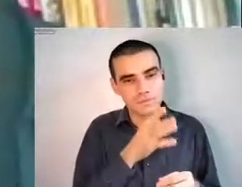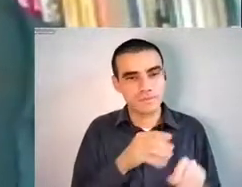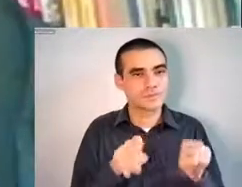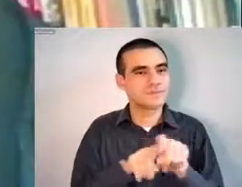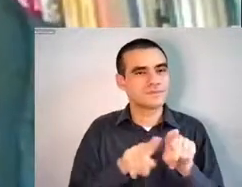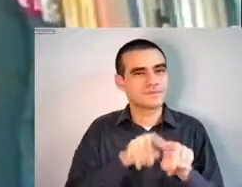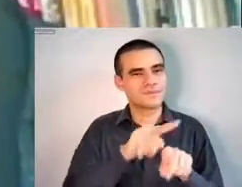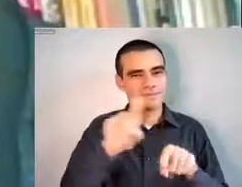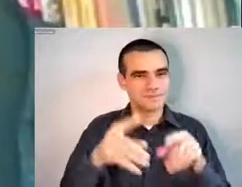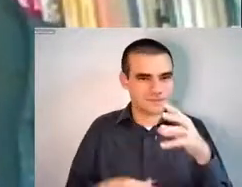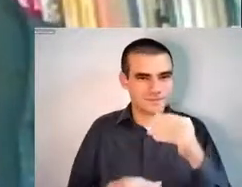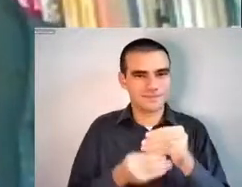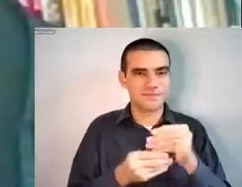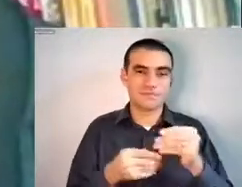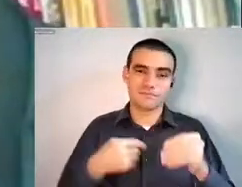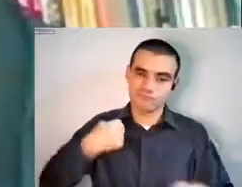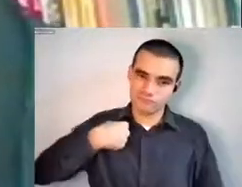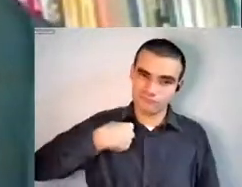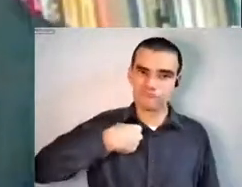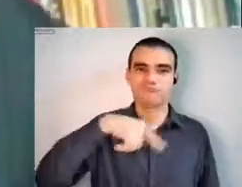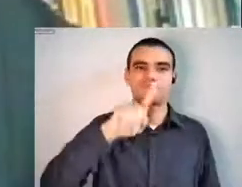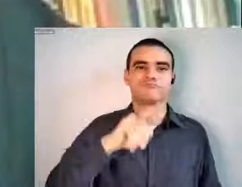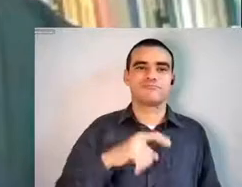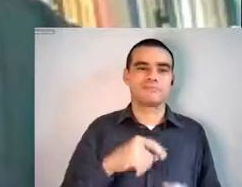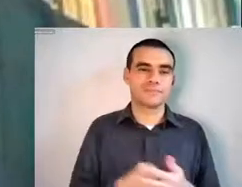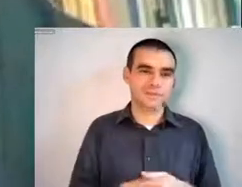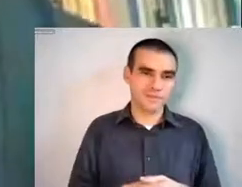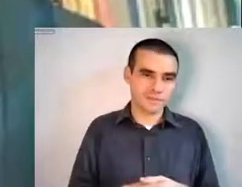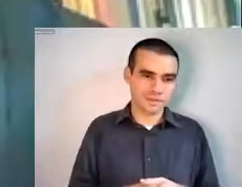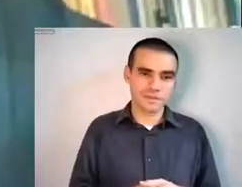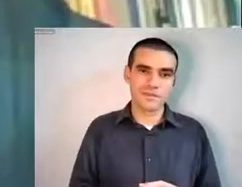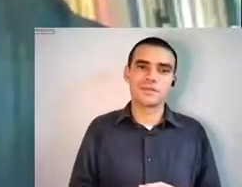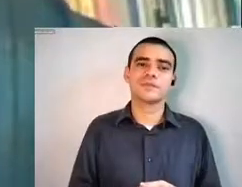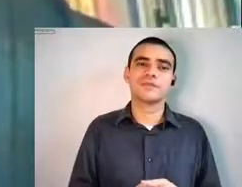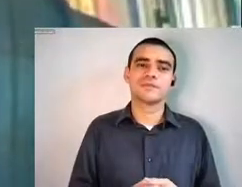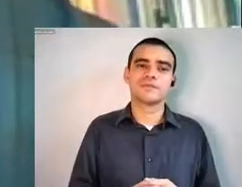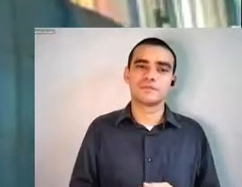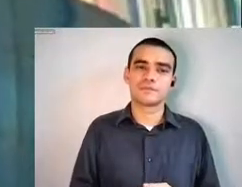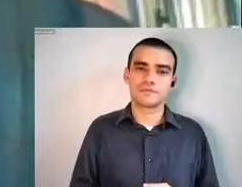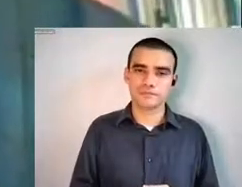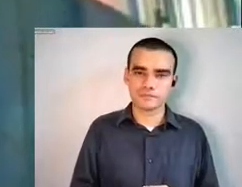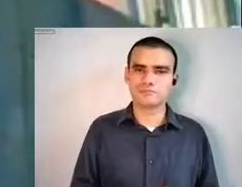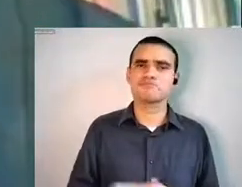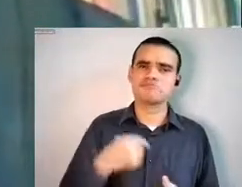And as you said, the initiative issue.